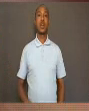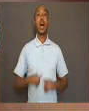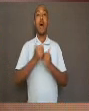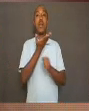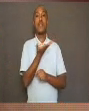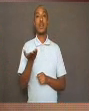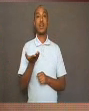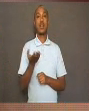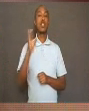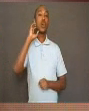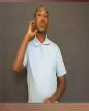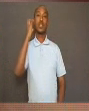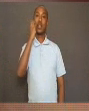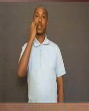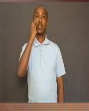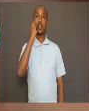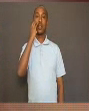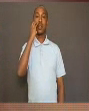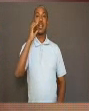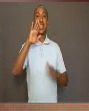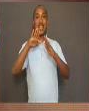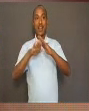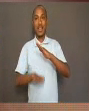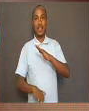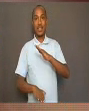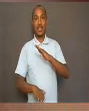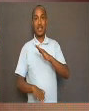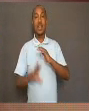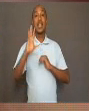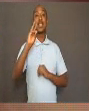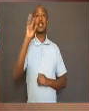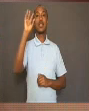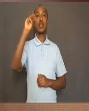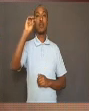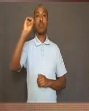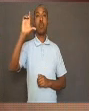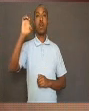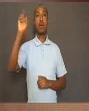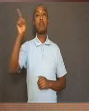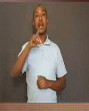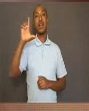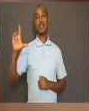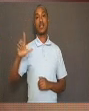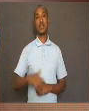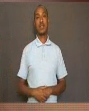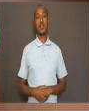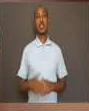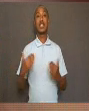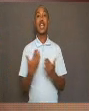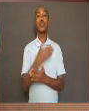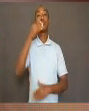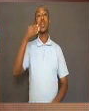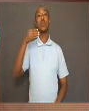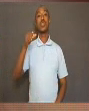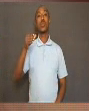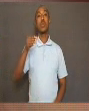However, the concentration will decrease to 6 moles per liter. The new solution